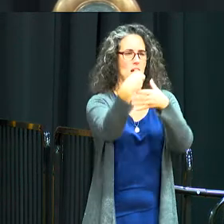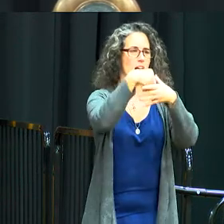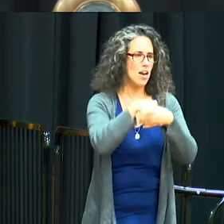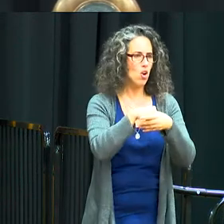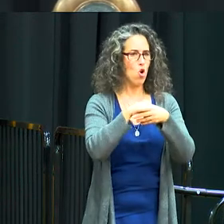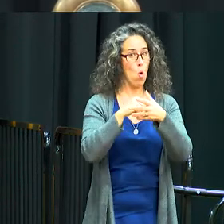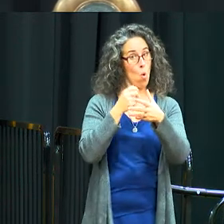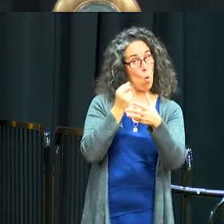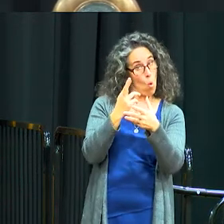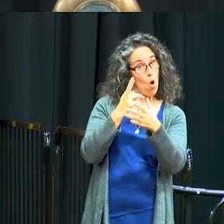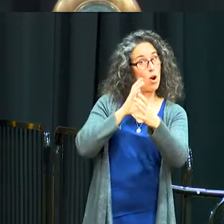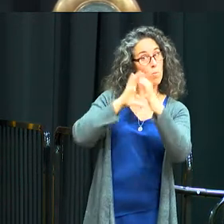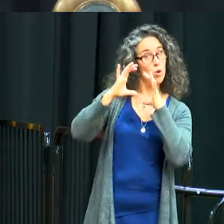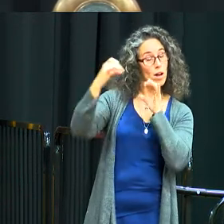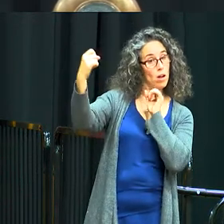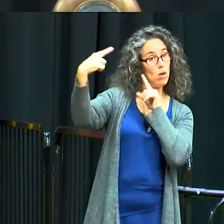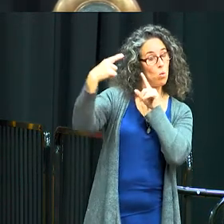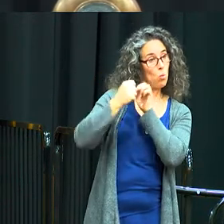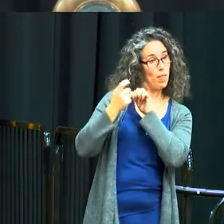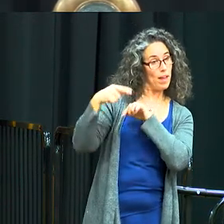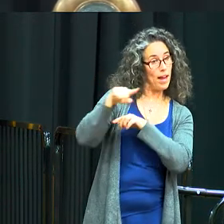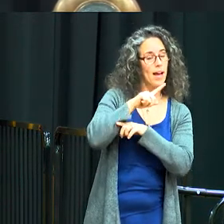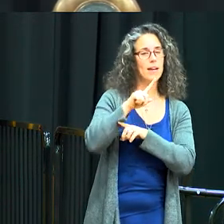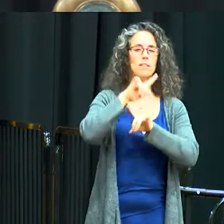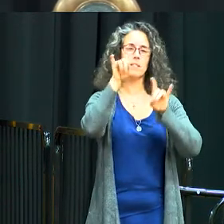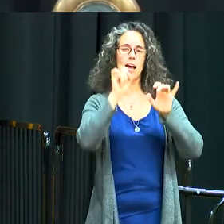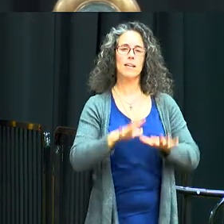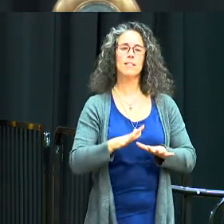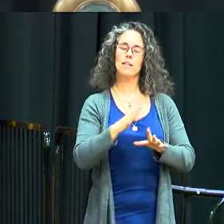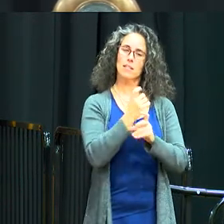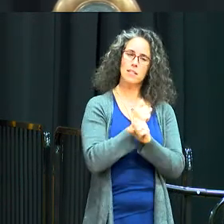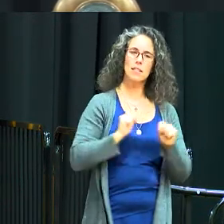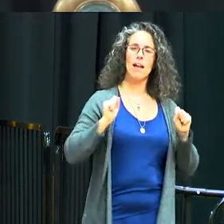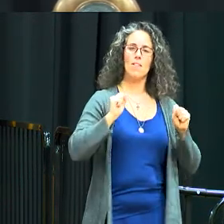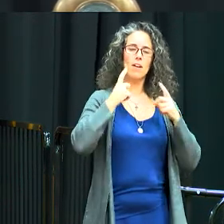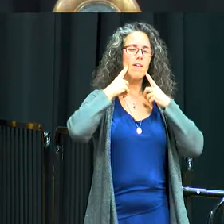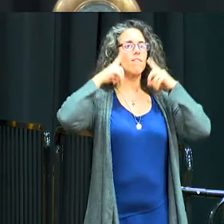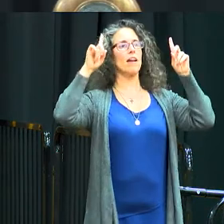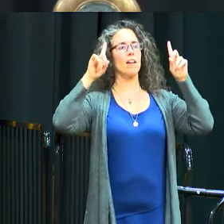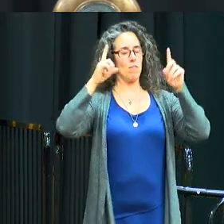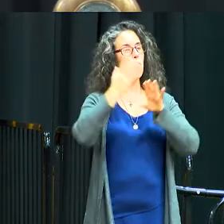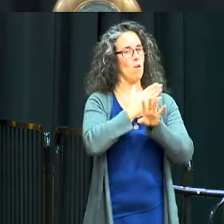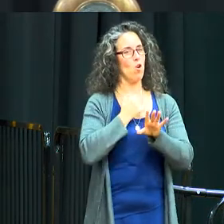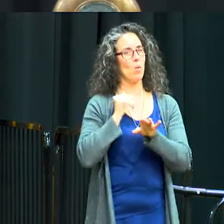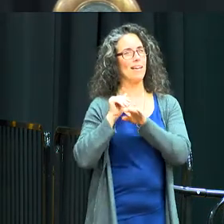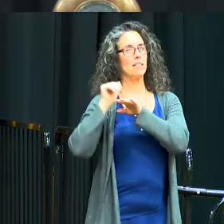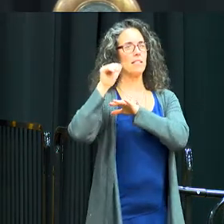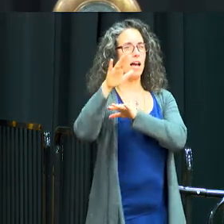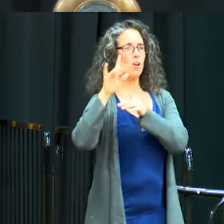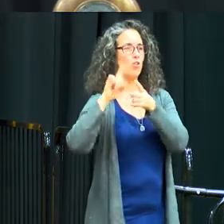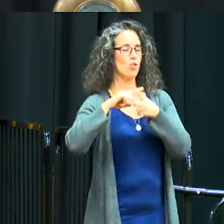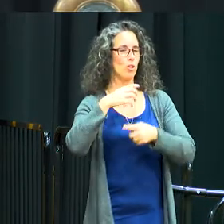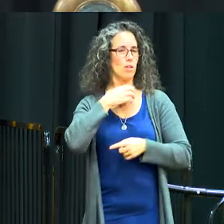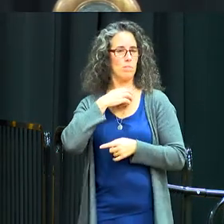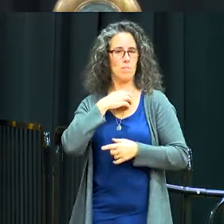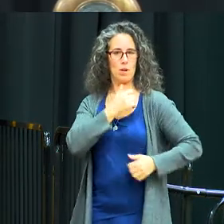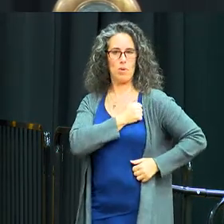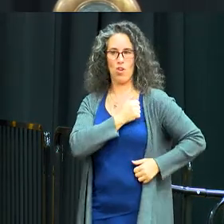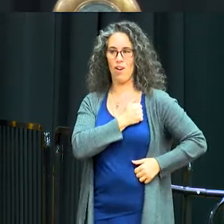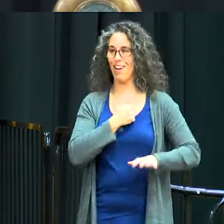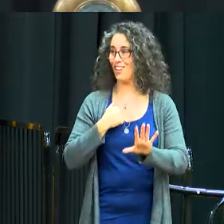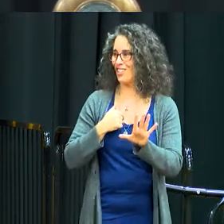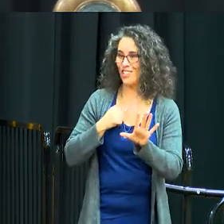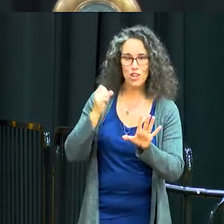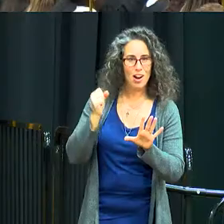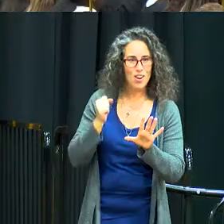is designed, developed, tested, safe, and effective before we deliver it to our sailors and Marines. And I want to do a shout out for the Marine we have here in the